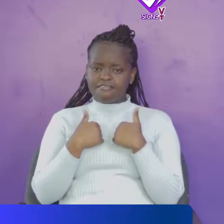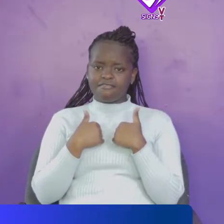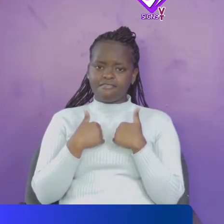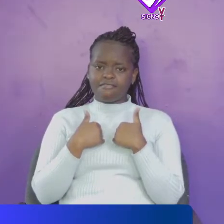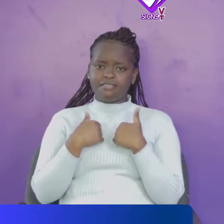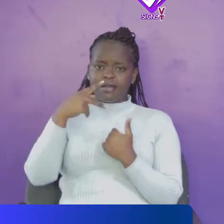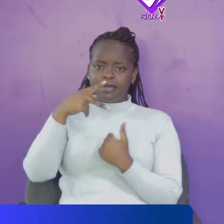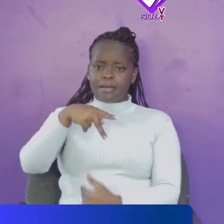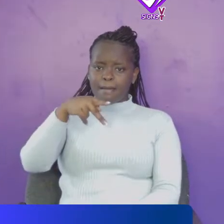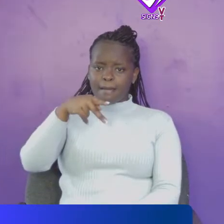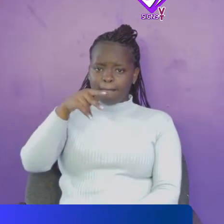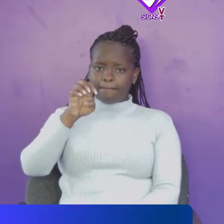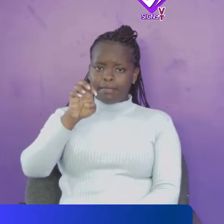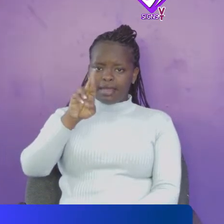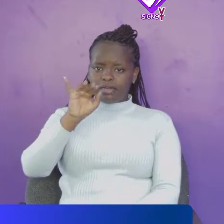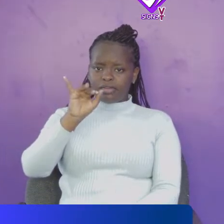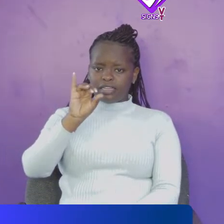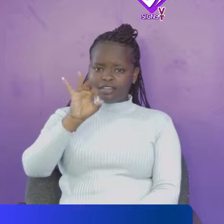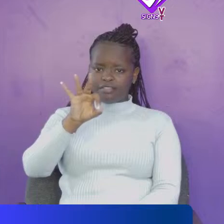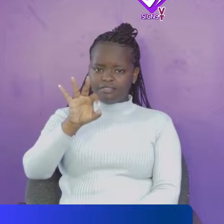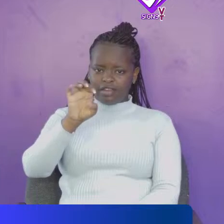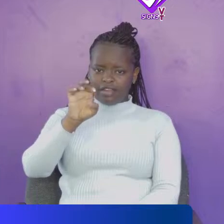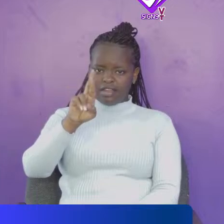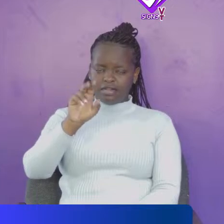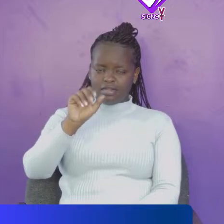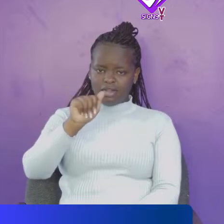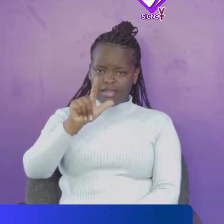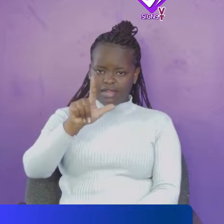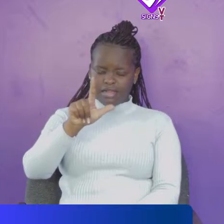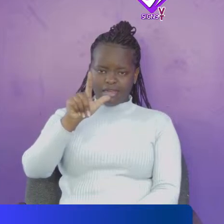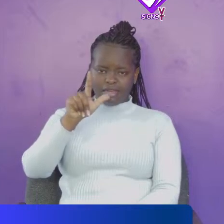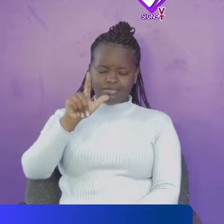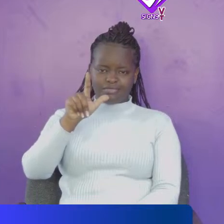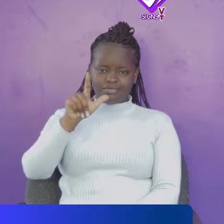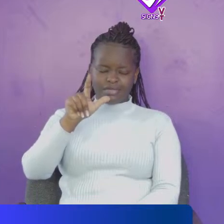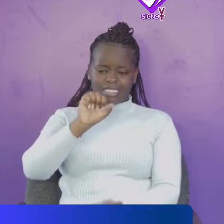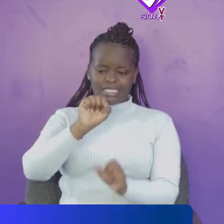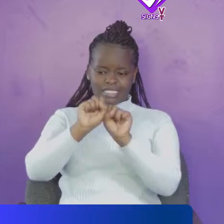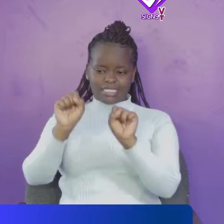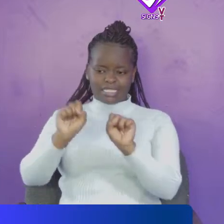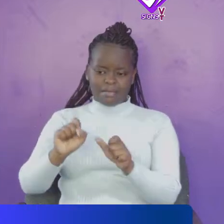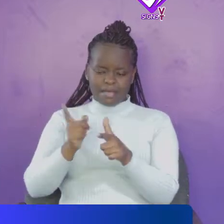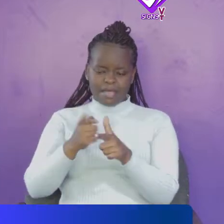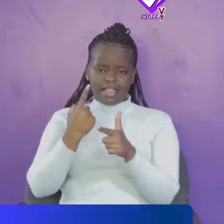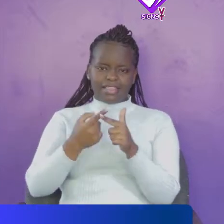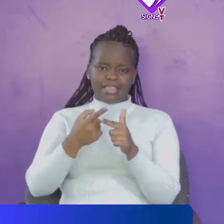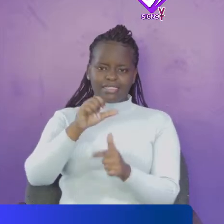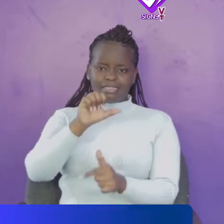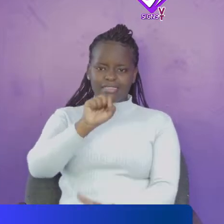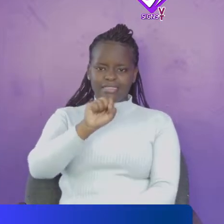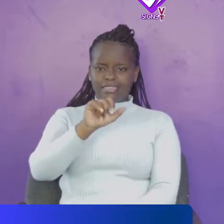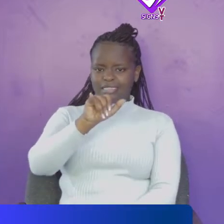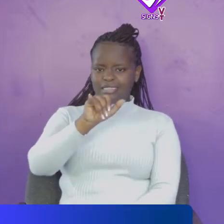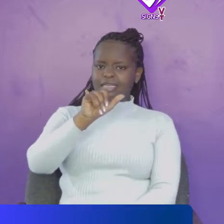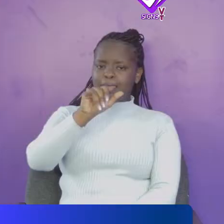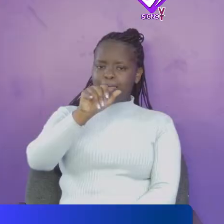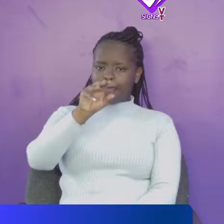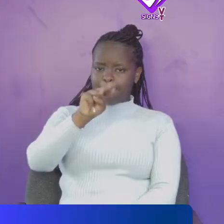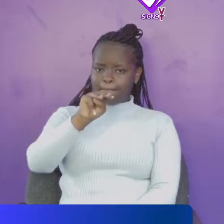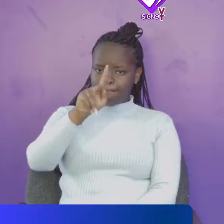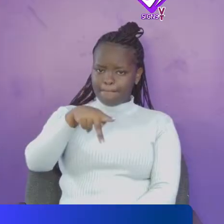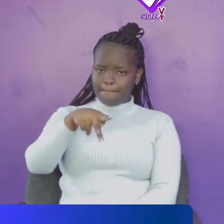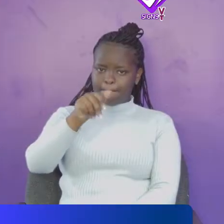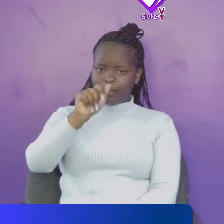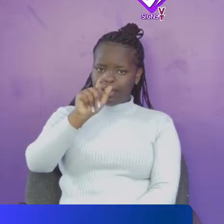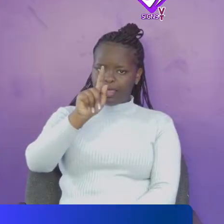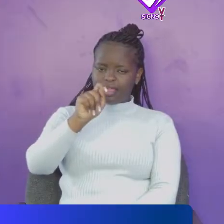peripheral nervous system, all the way now to sympathetic nervous system. This is now the